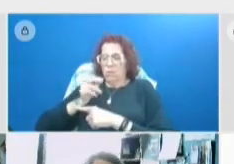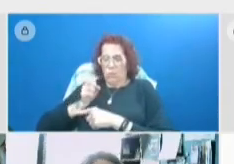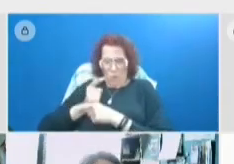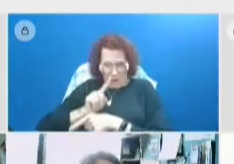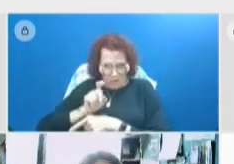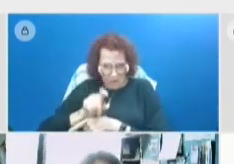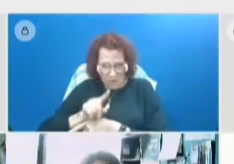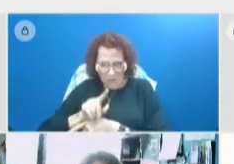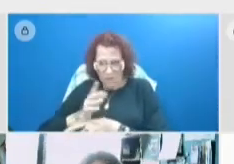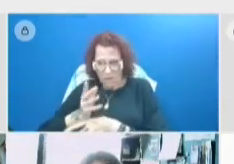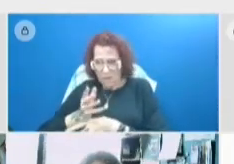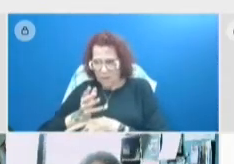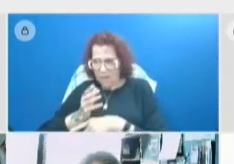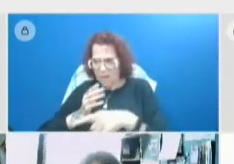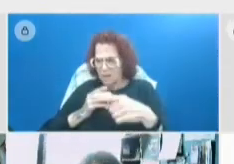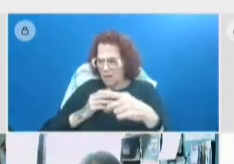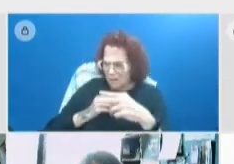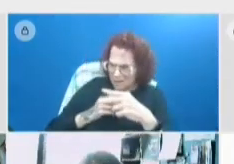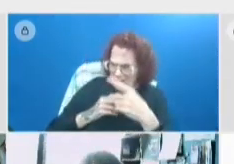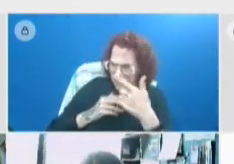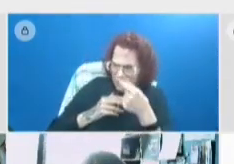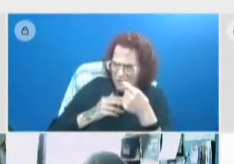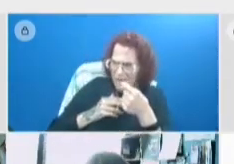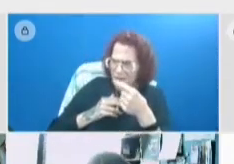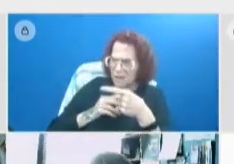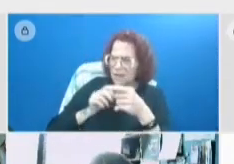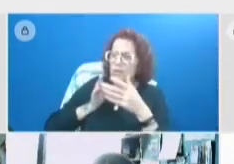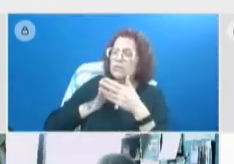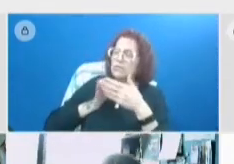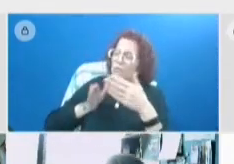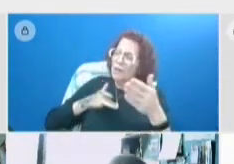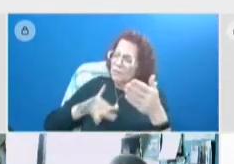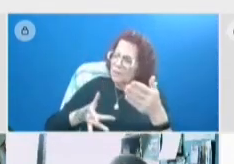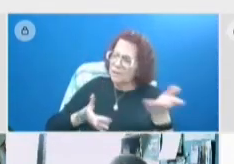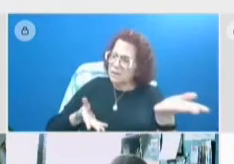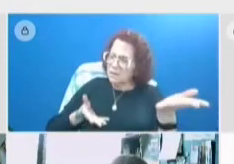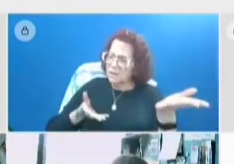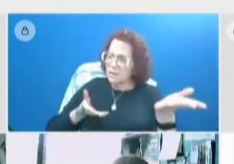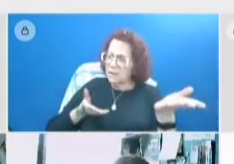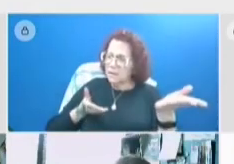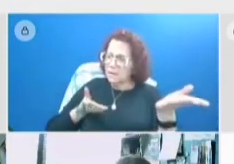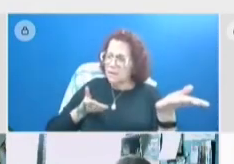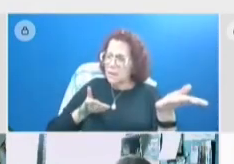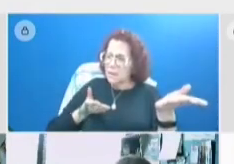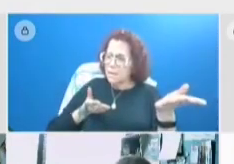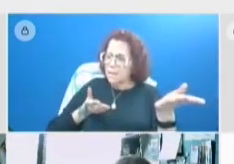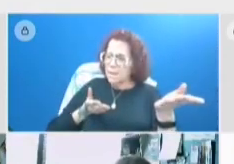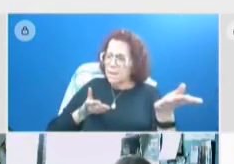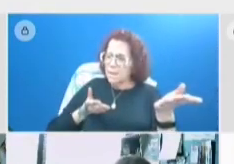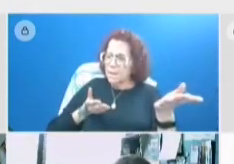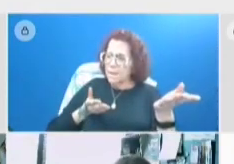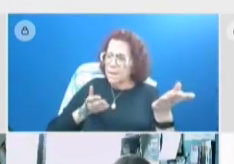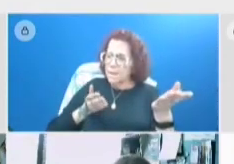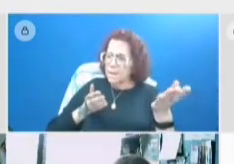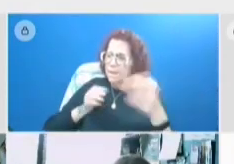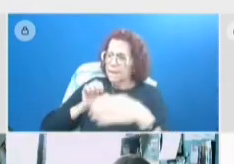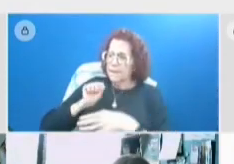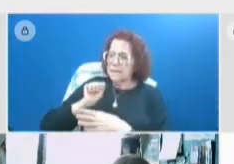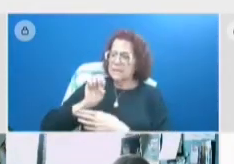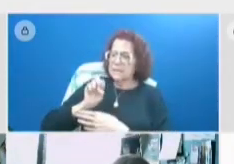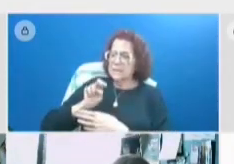Commissioner? I think generally we hear from areas like Seneca County where the